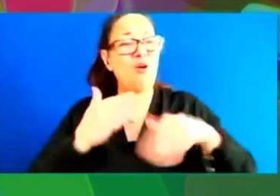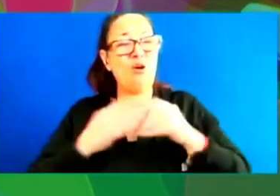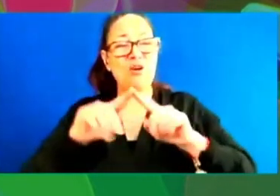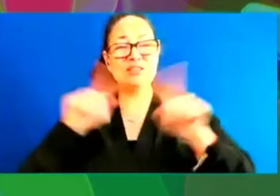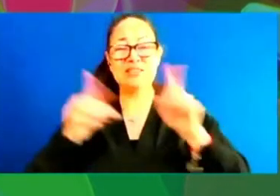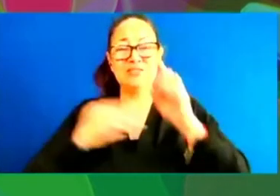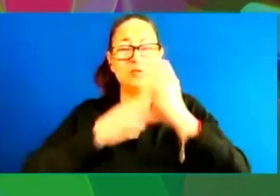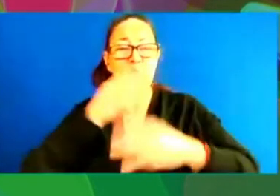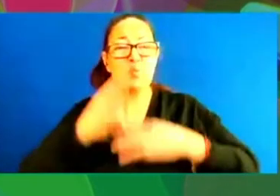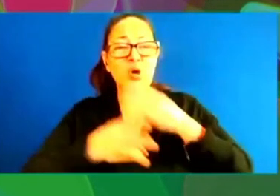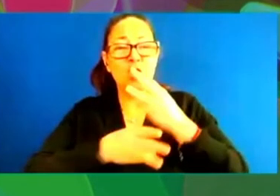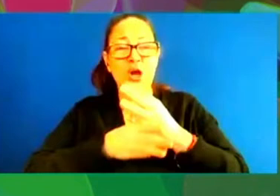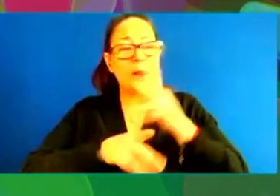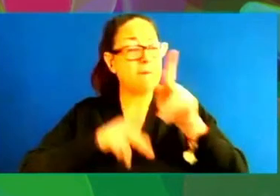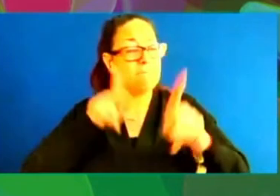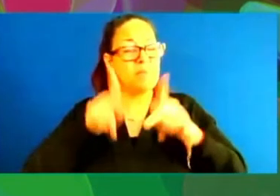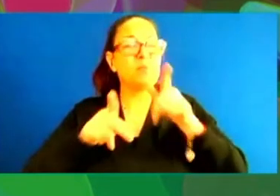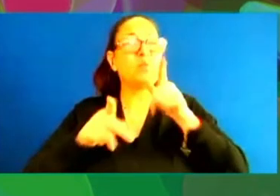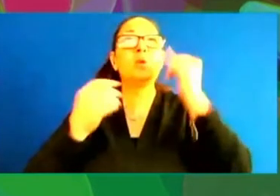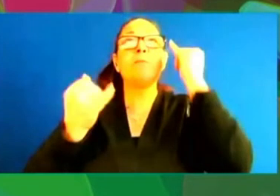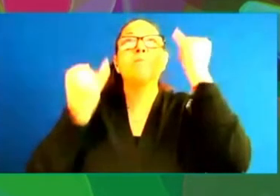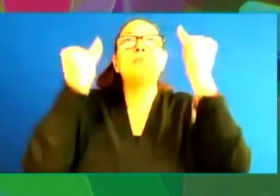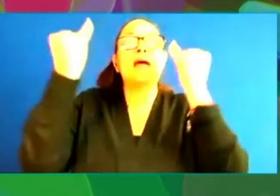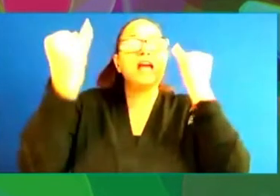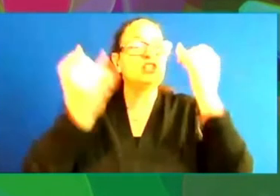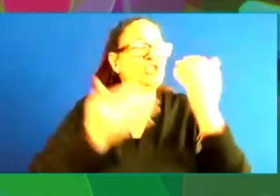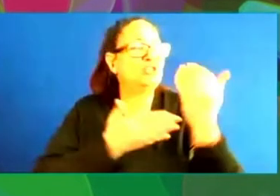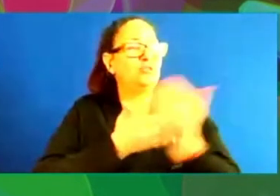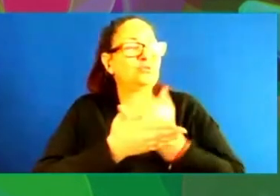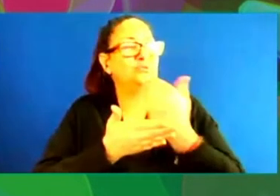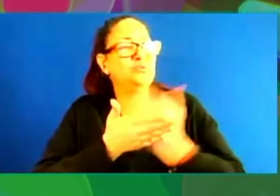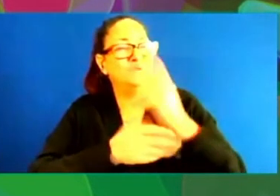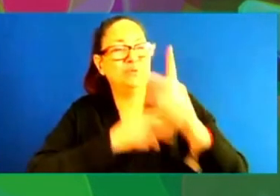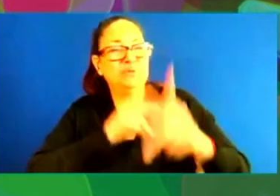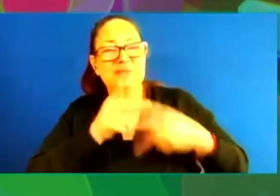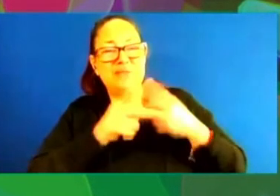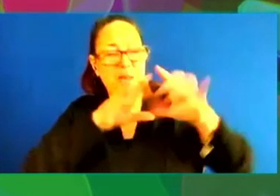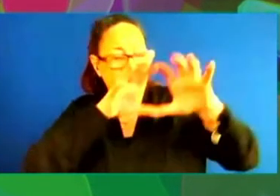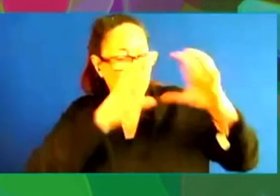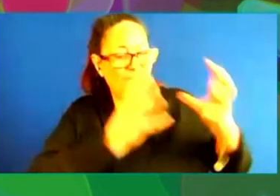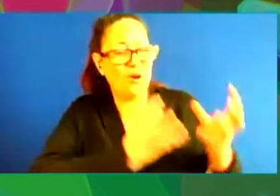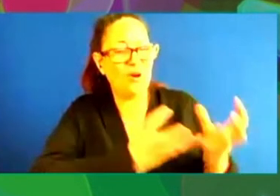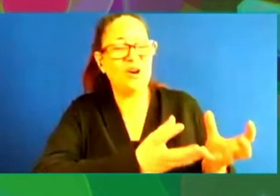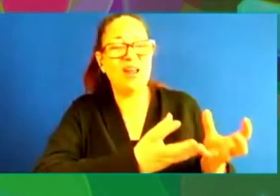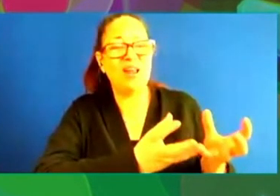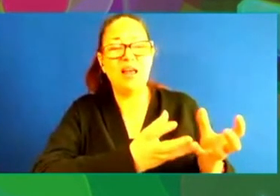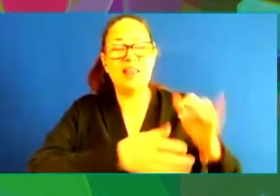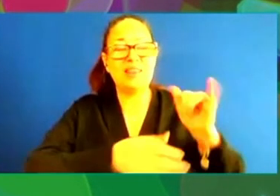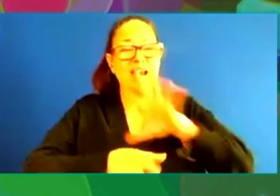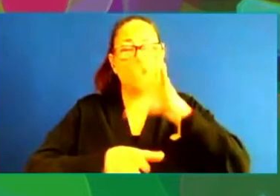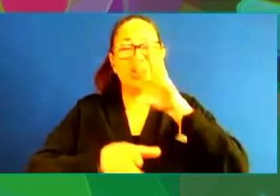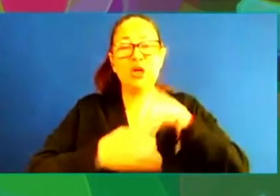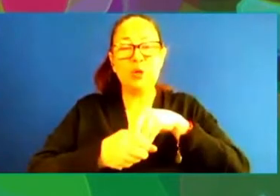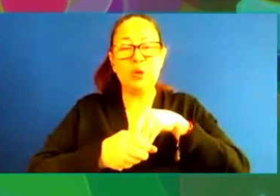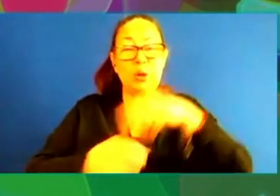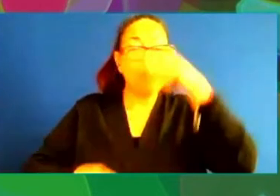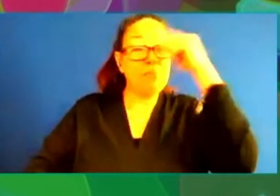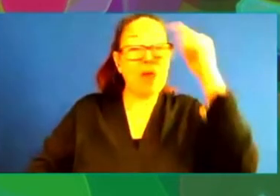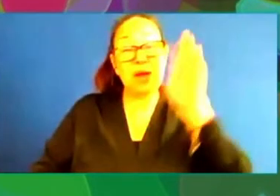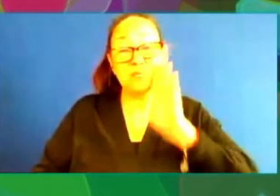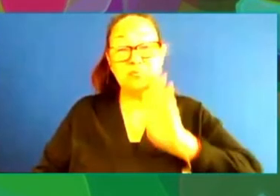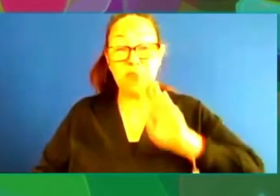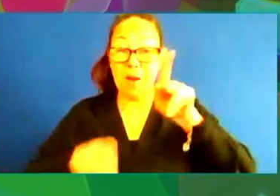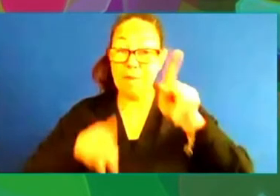People who were literally imagining new universes that included Black and brown people.